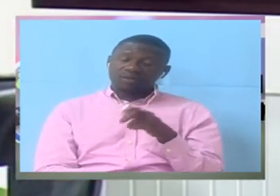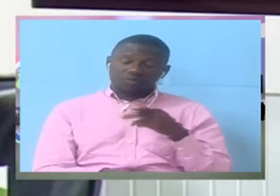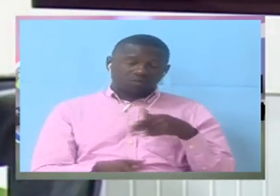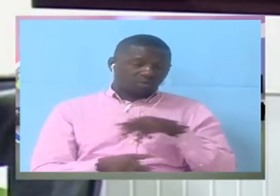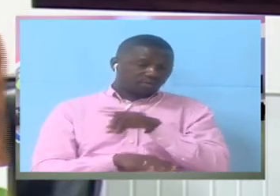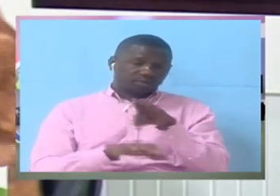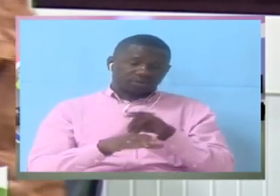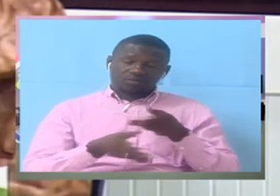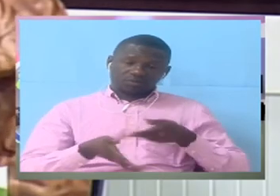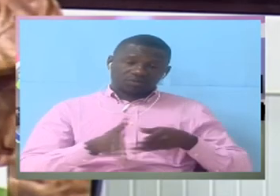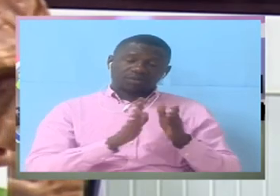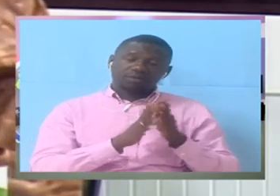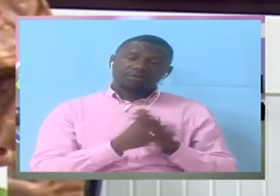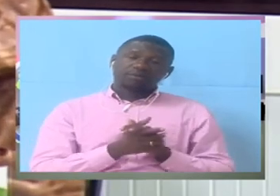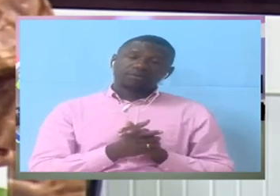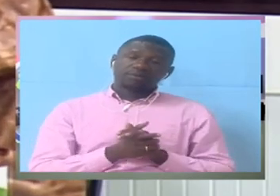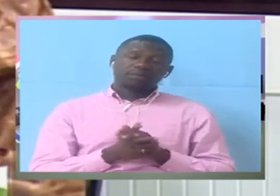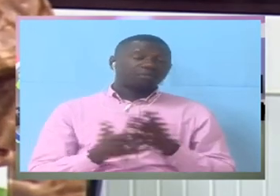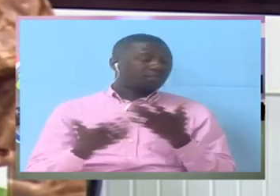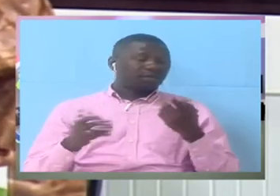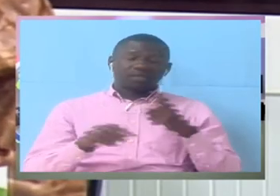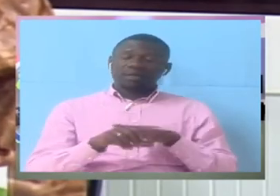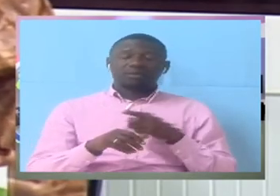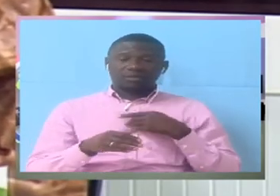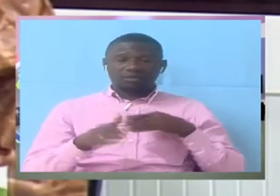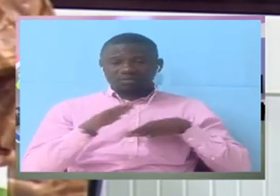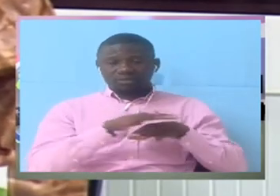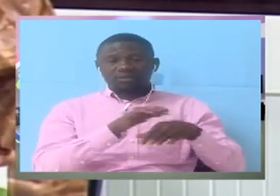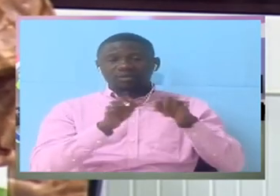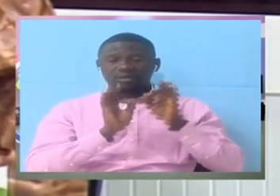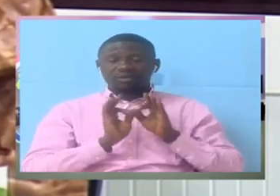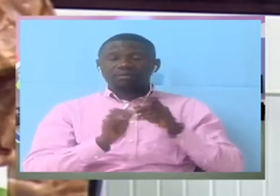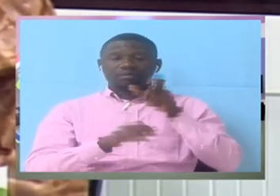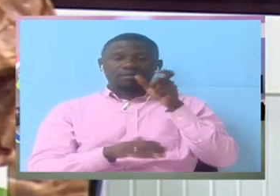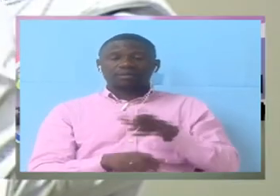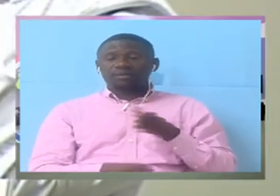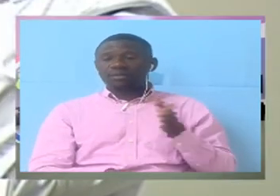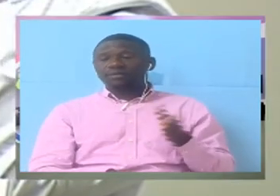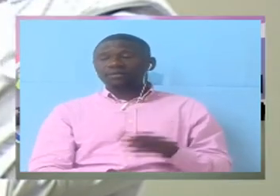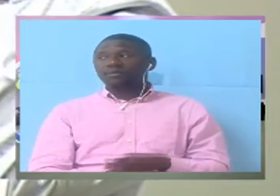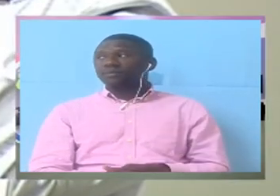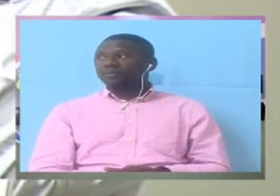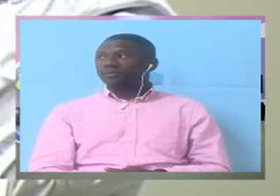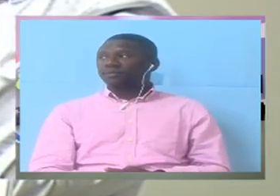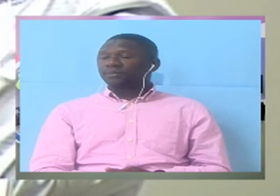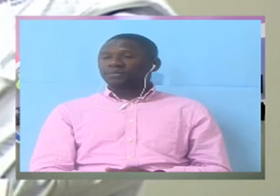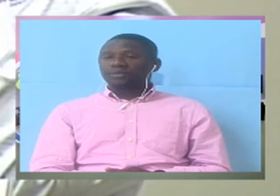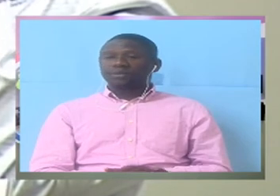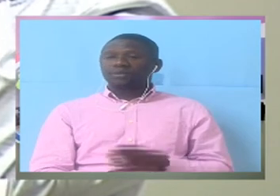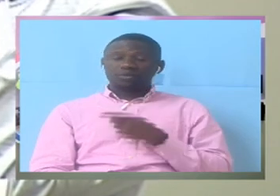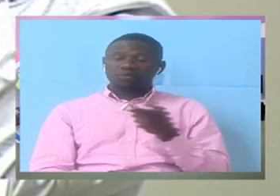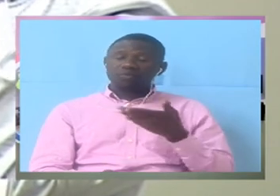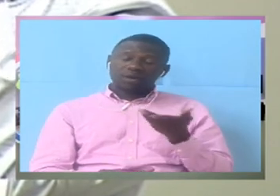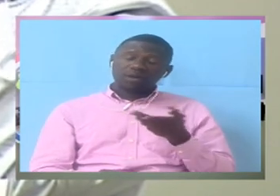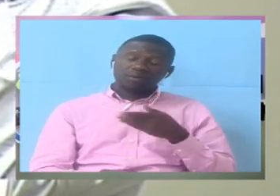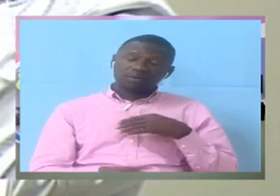is where the person goes to. Maja meka sambaje. That's where they take you to. That's where they take the people like Rambo.